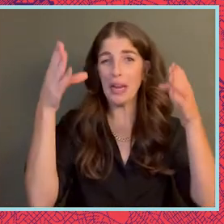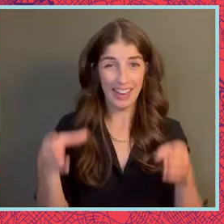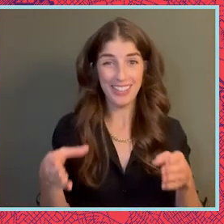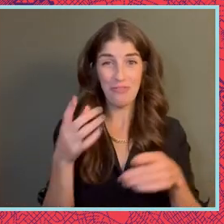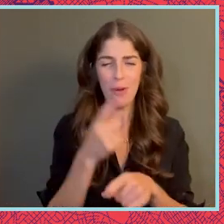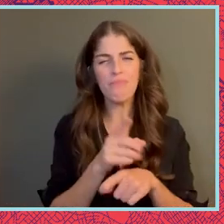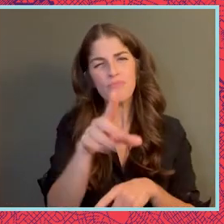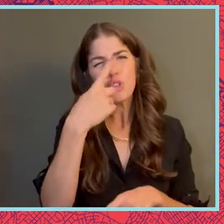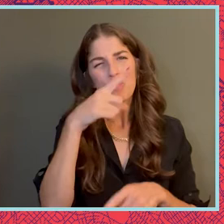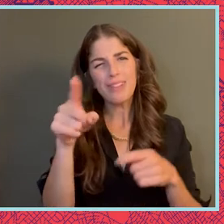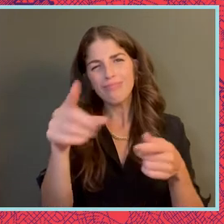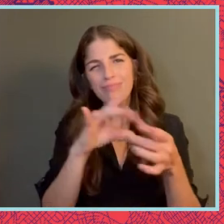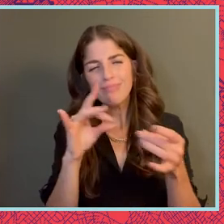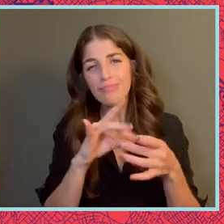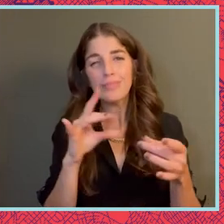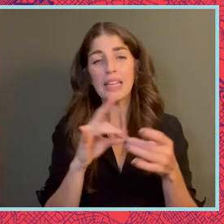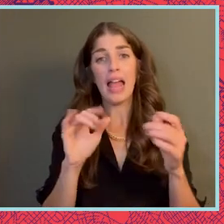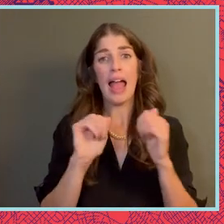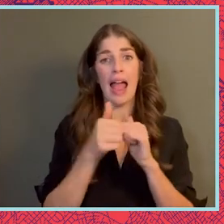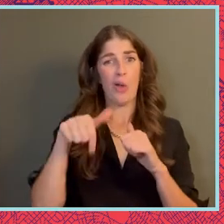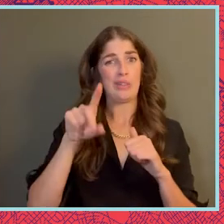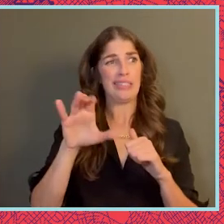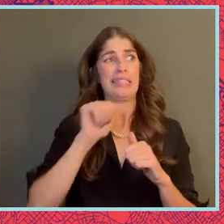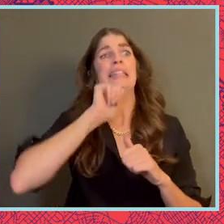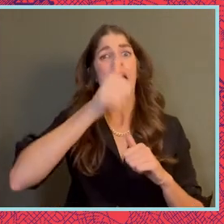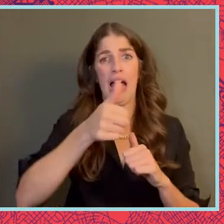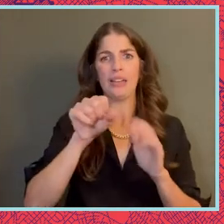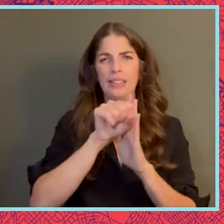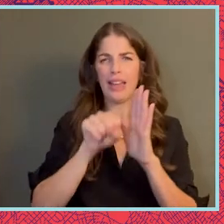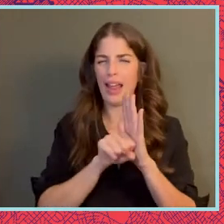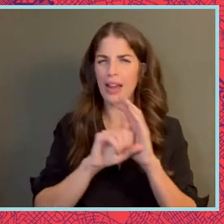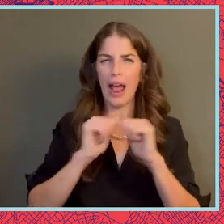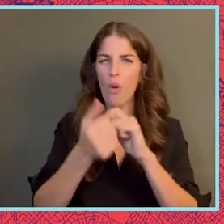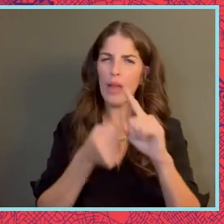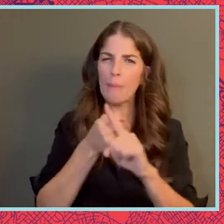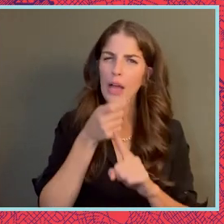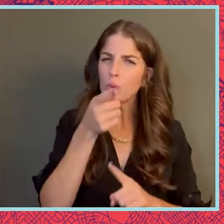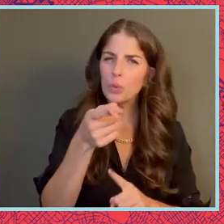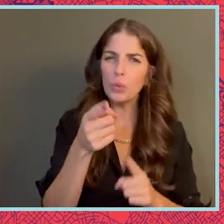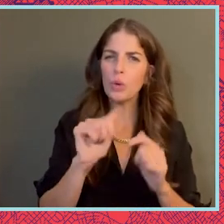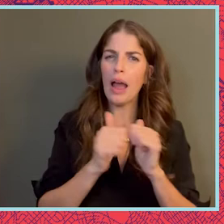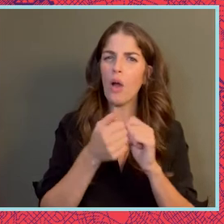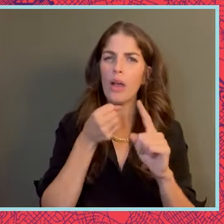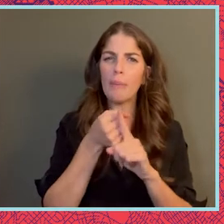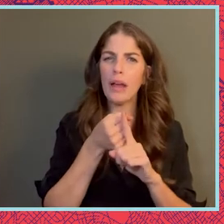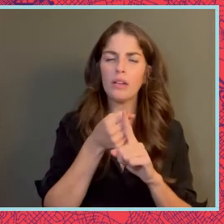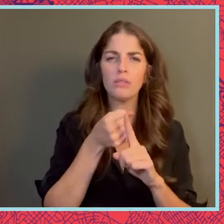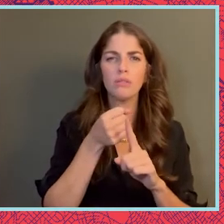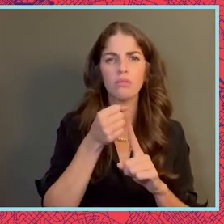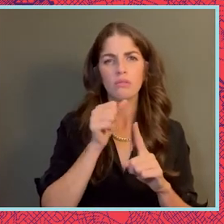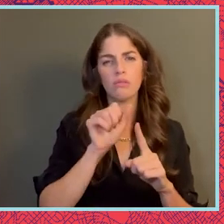Washingtonian through and through. Can you talk about how the lack of statehood has and continues to affect you and